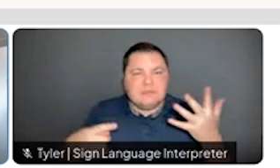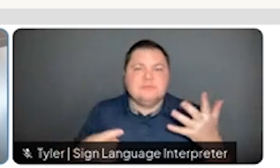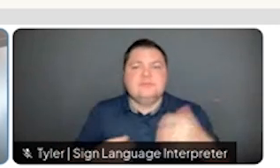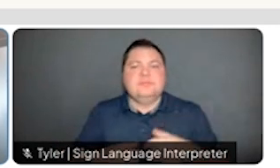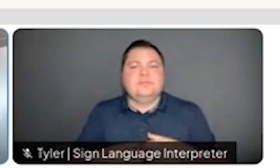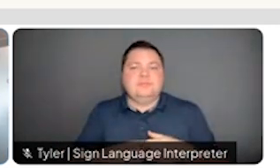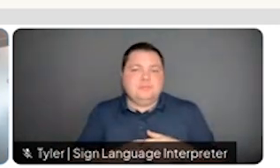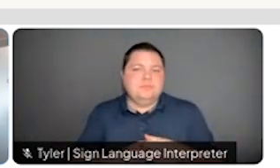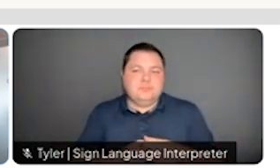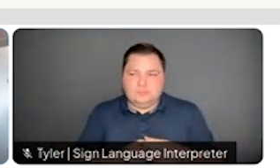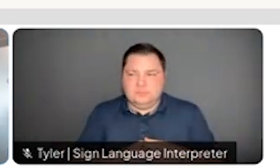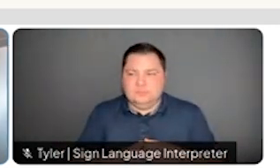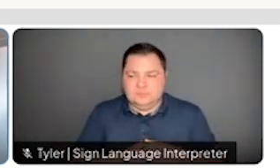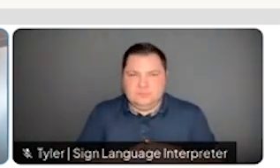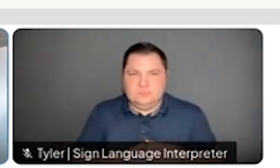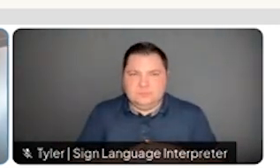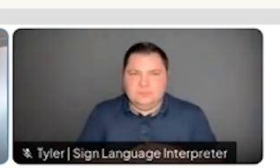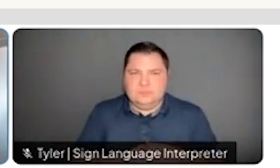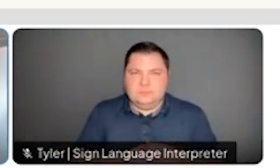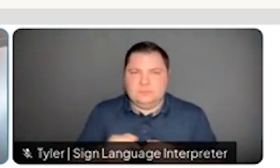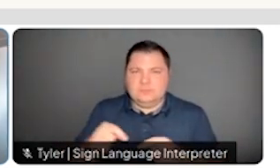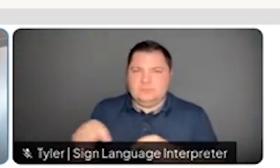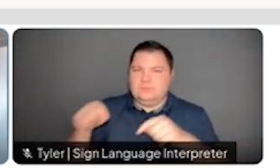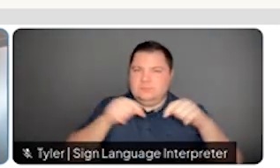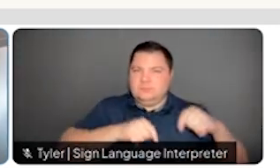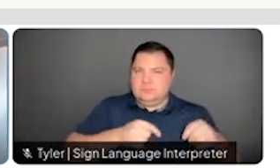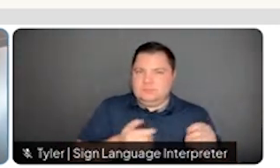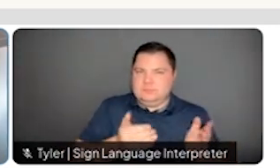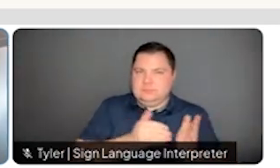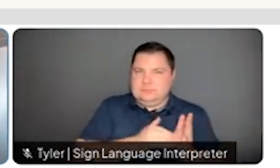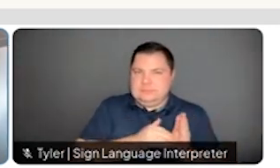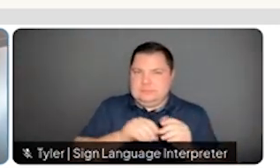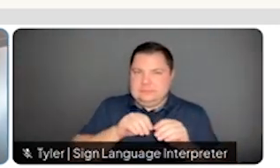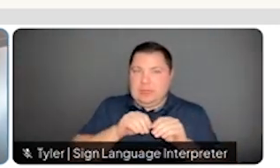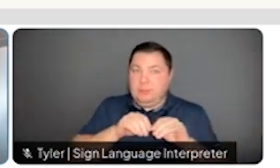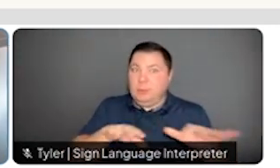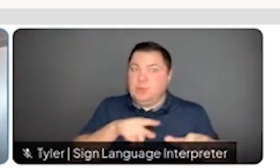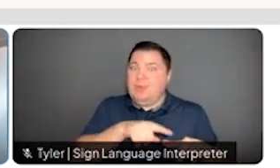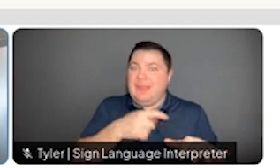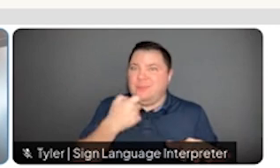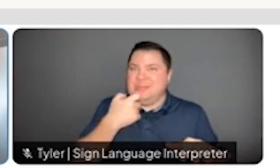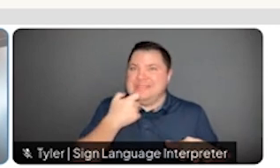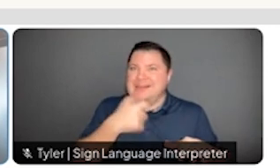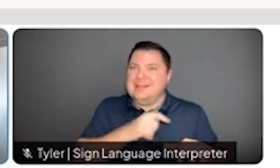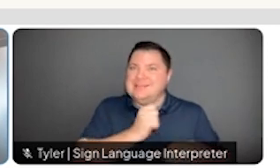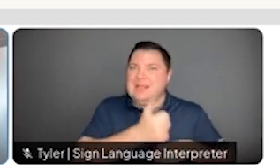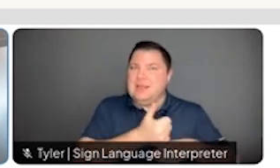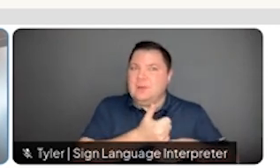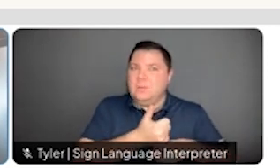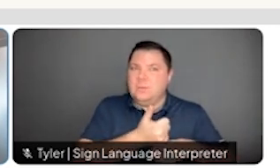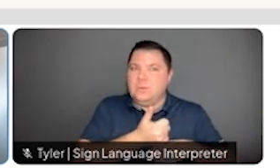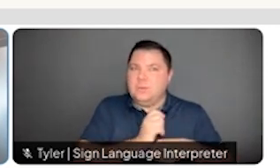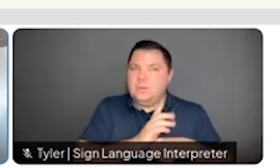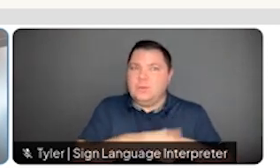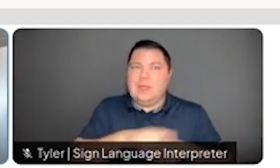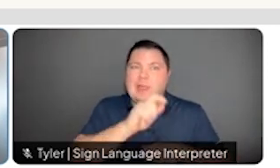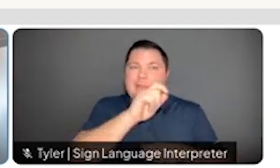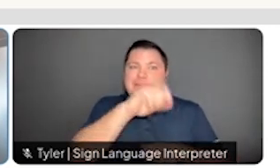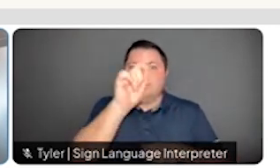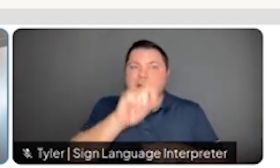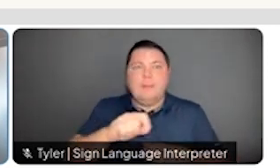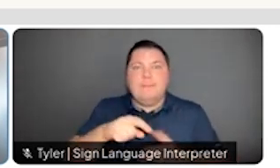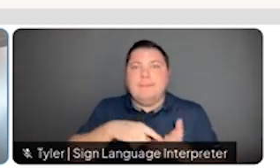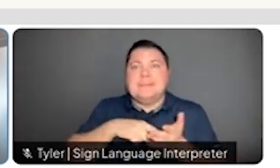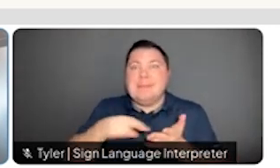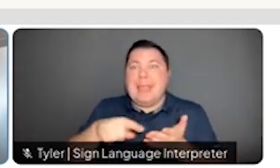breakdown of their distribution. Let's go back into the distribution that you just released. You can always bulk mark as paid, especially if you have more than